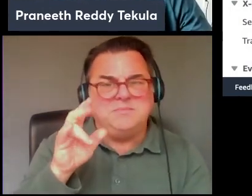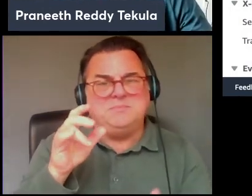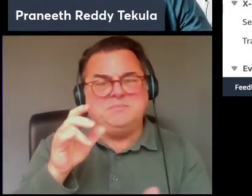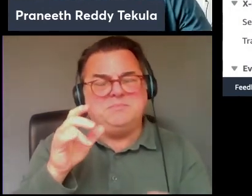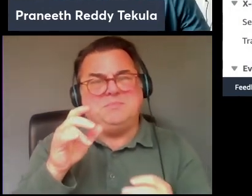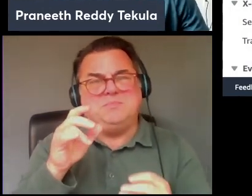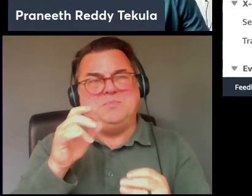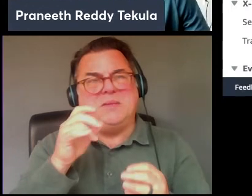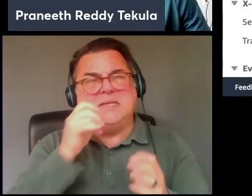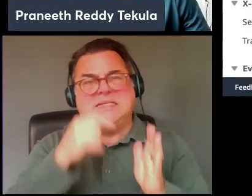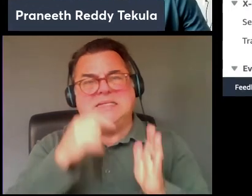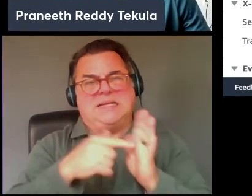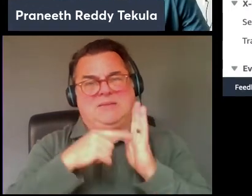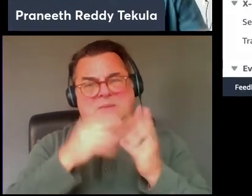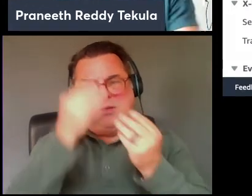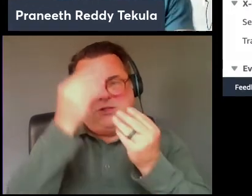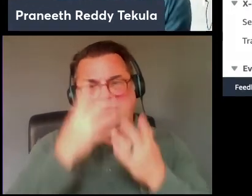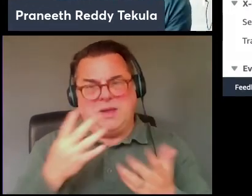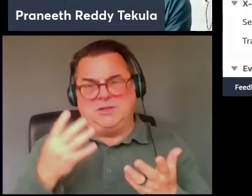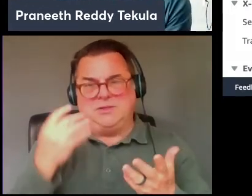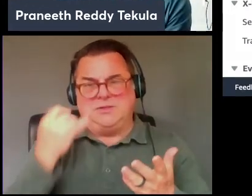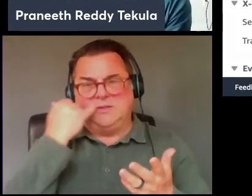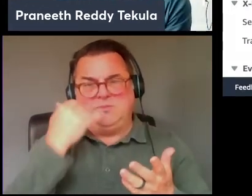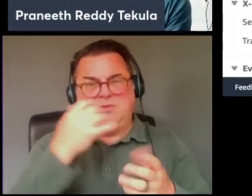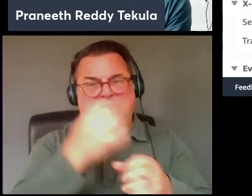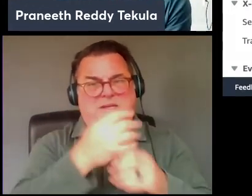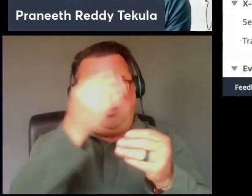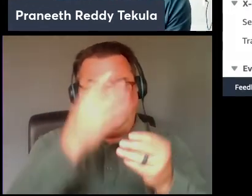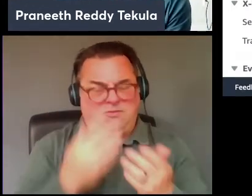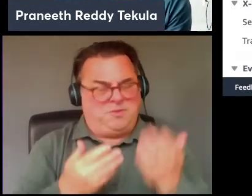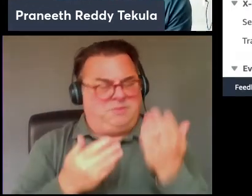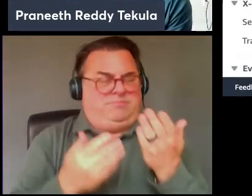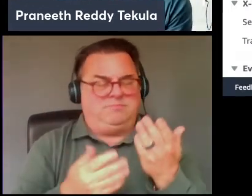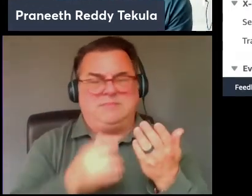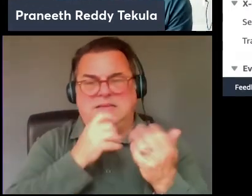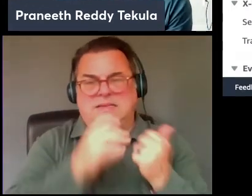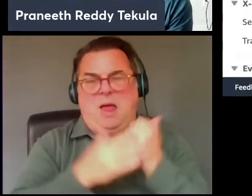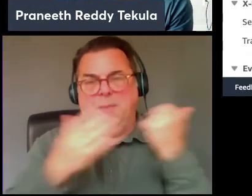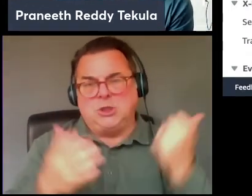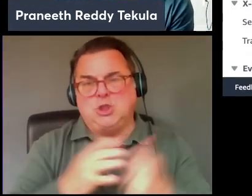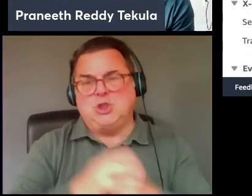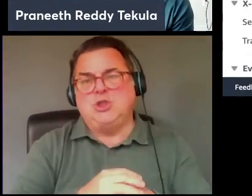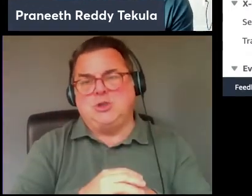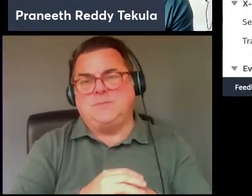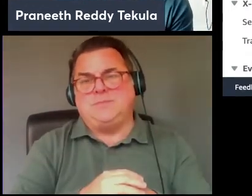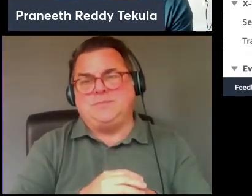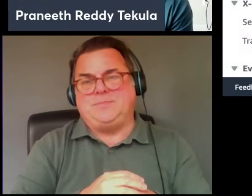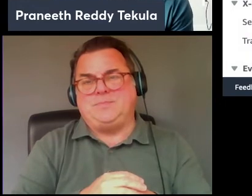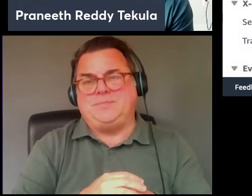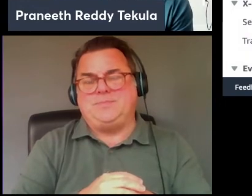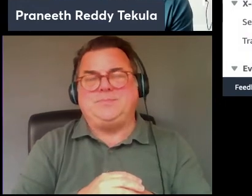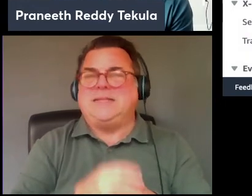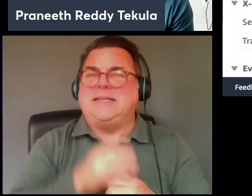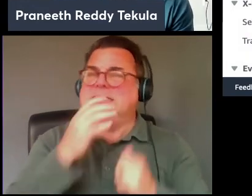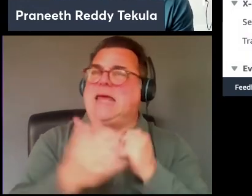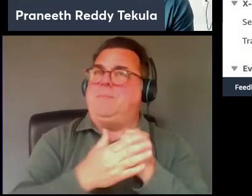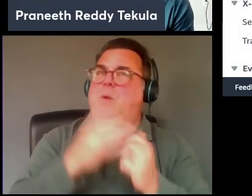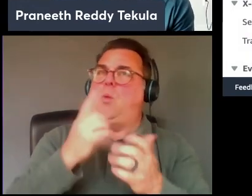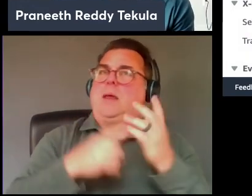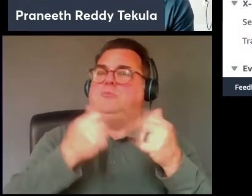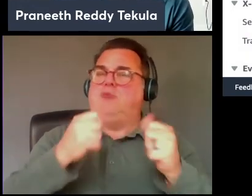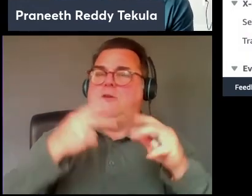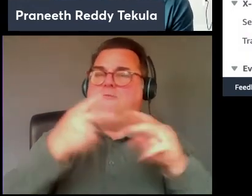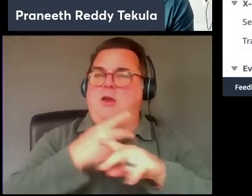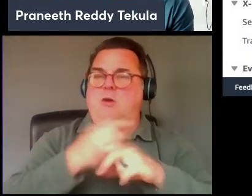because what would I do if I just get all 1,500? There should be a use case on what I'm trying to define here, but you can get